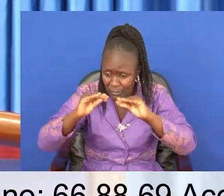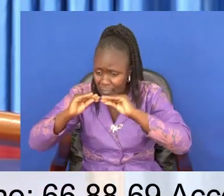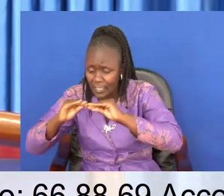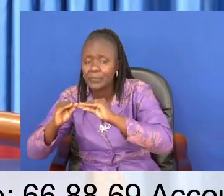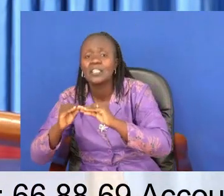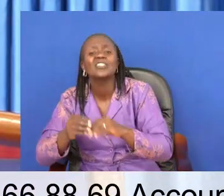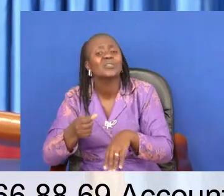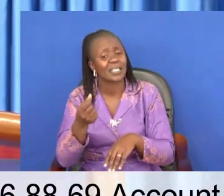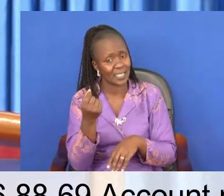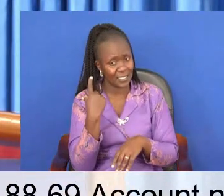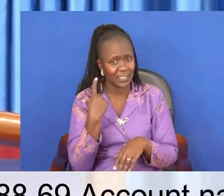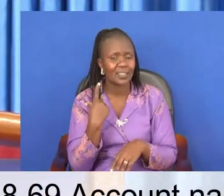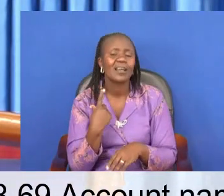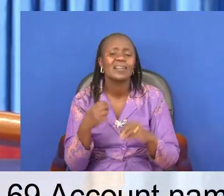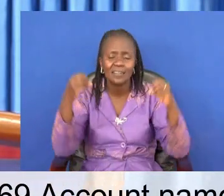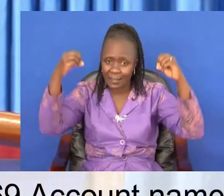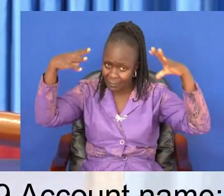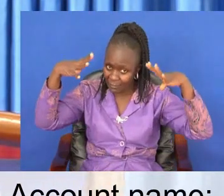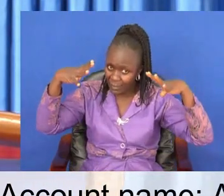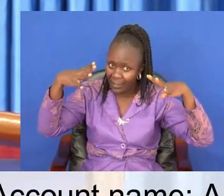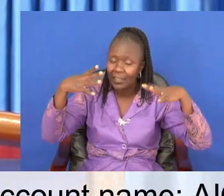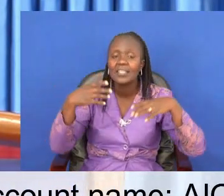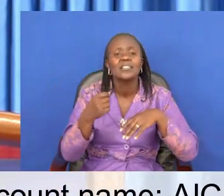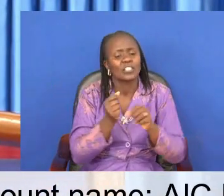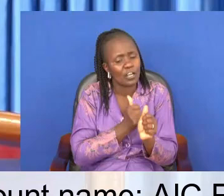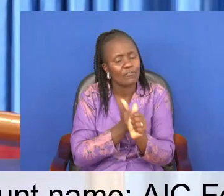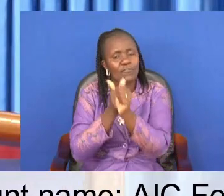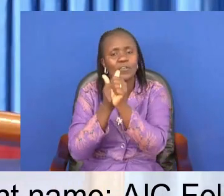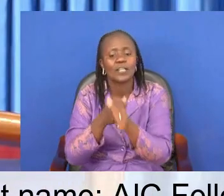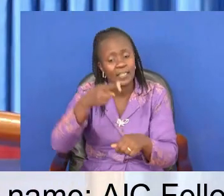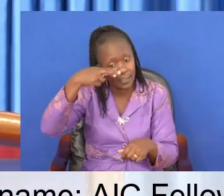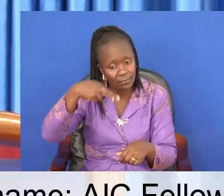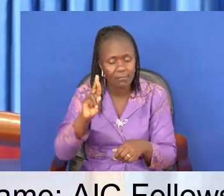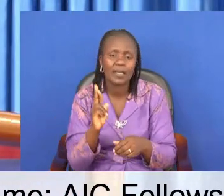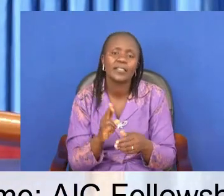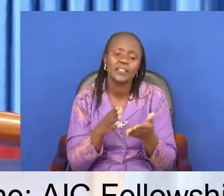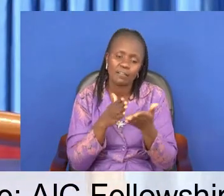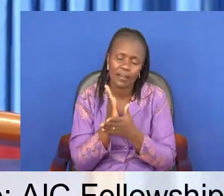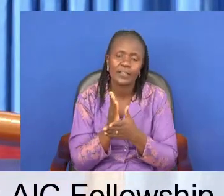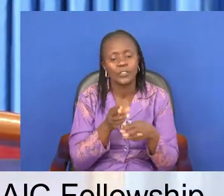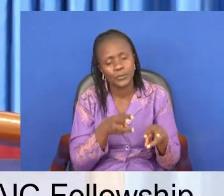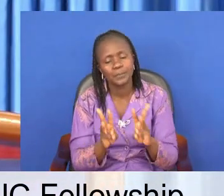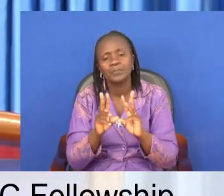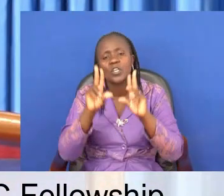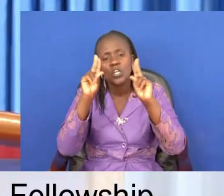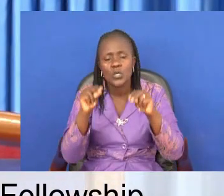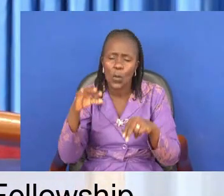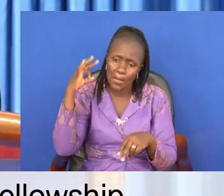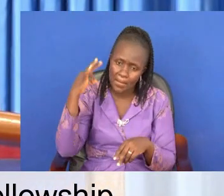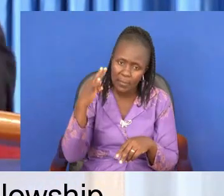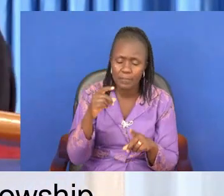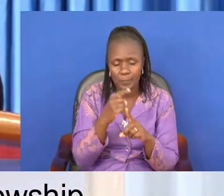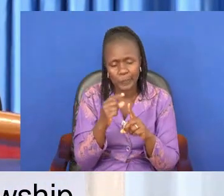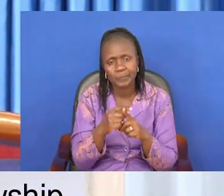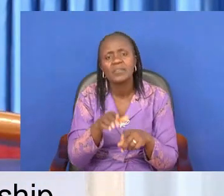that they can be able to get it clear and they can be able to follow it in the right way. Paul tells them, no preacher of the word of